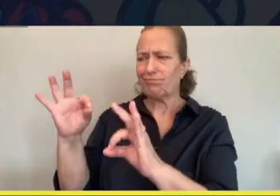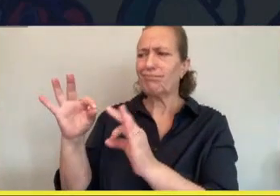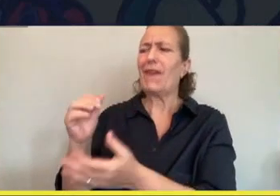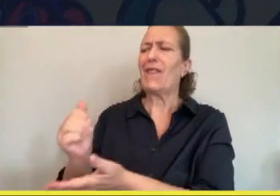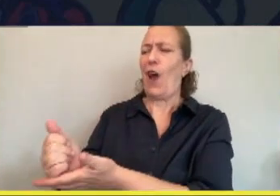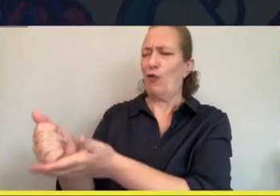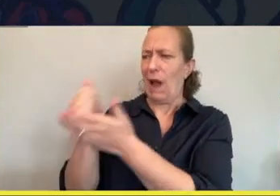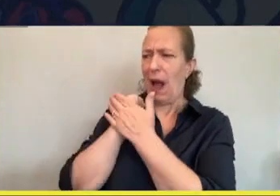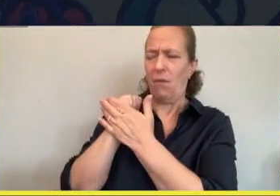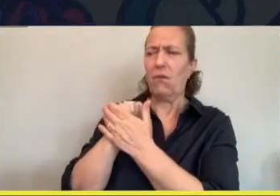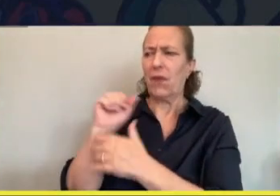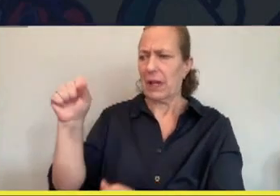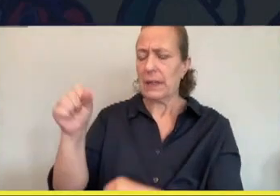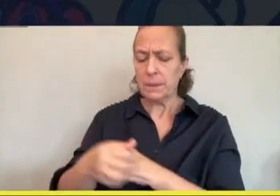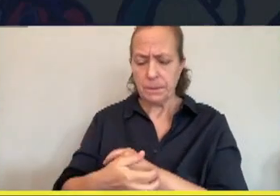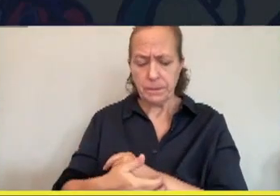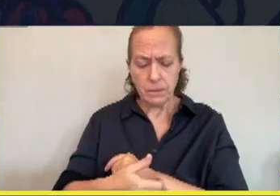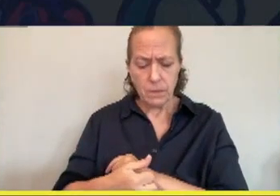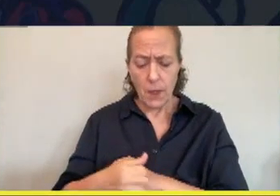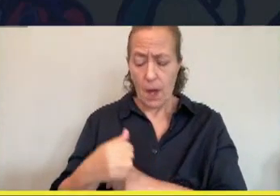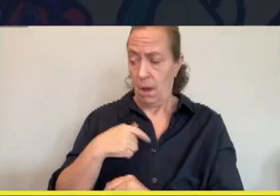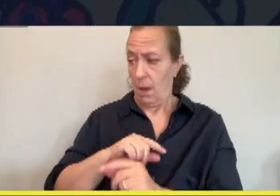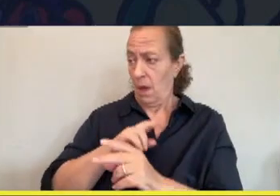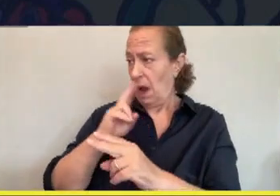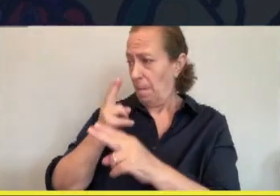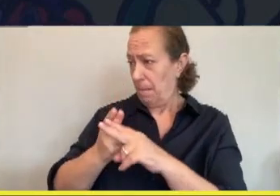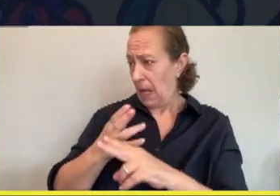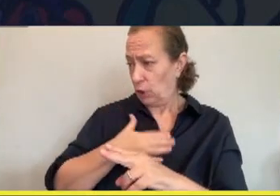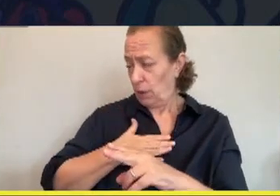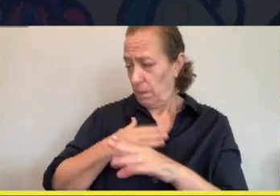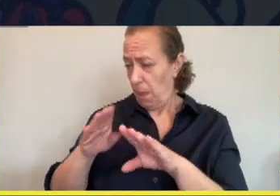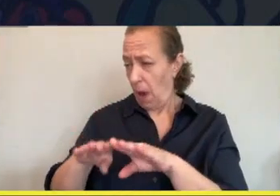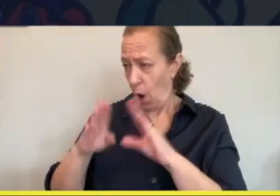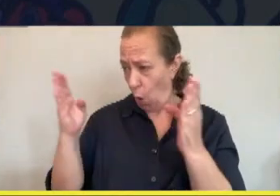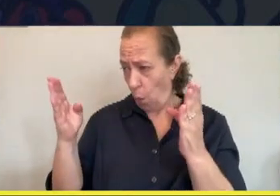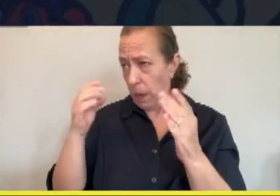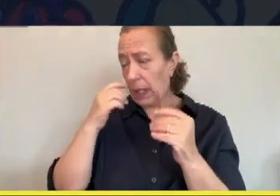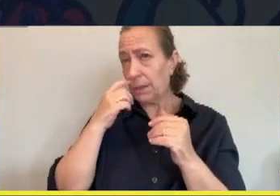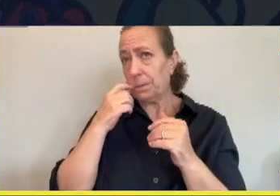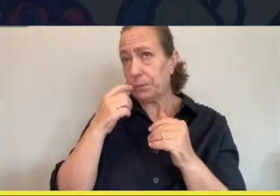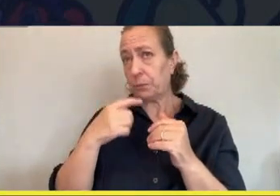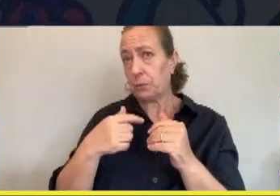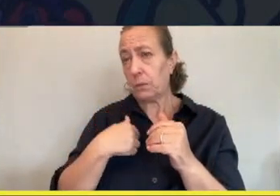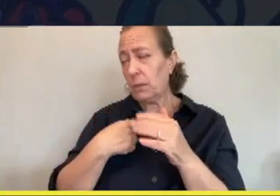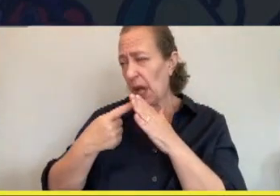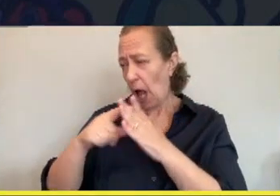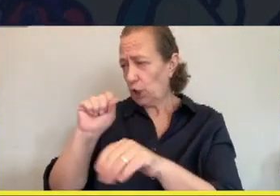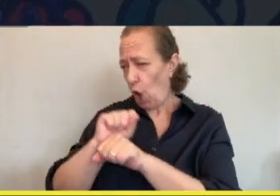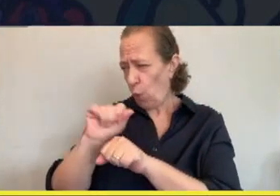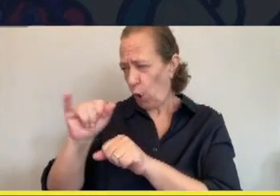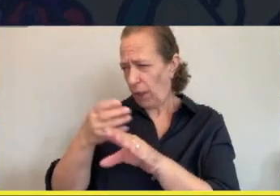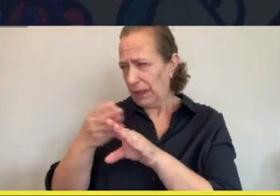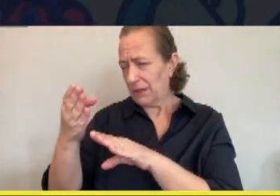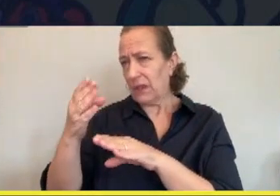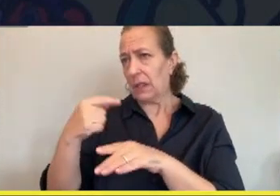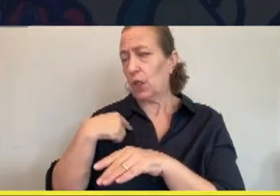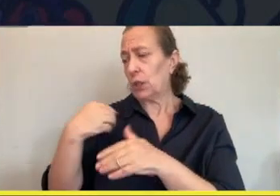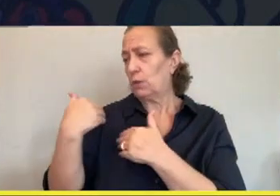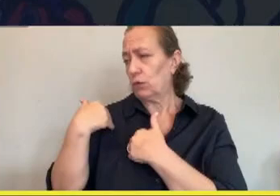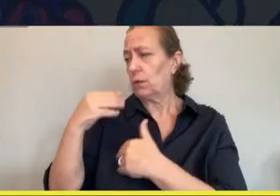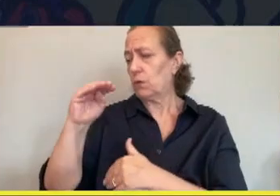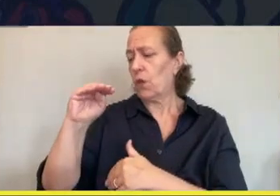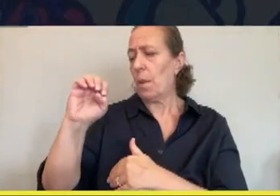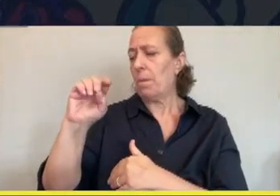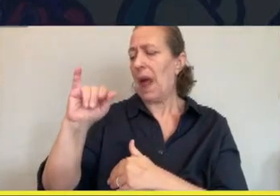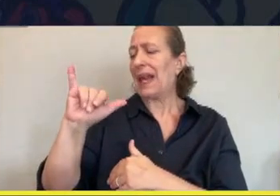I mentioned in my opening that my introduction to disability policy came as I was responsible for the Medicaid agency in